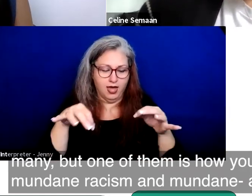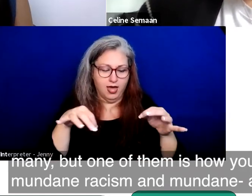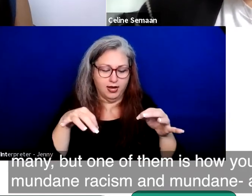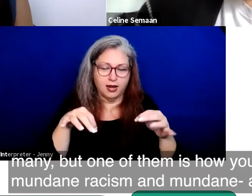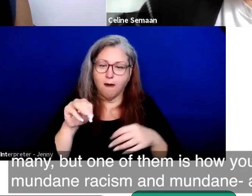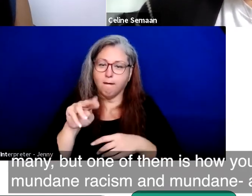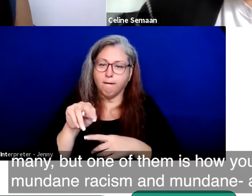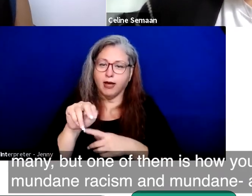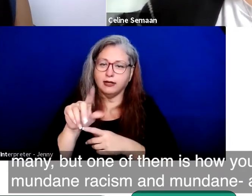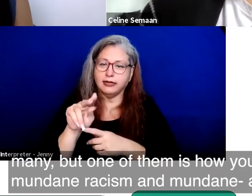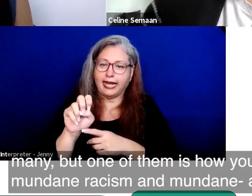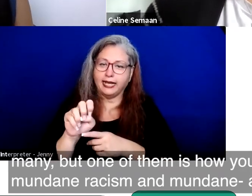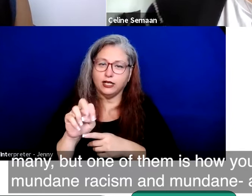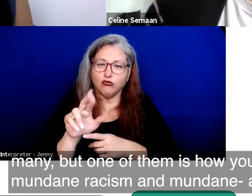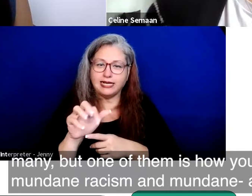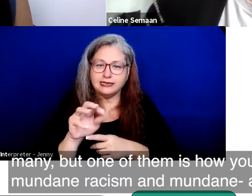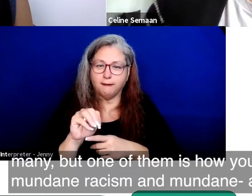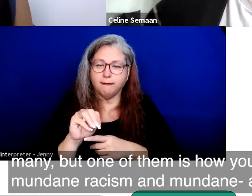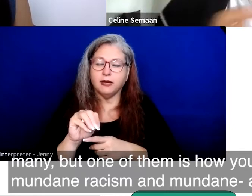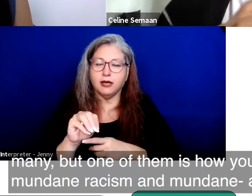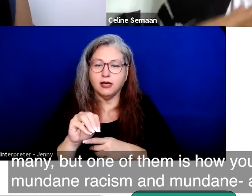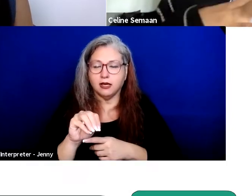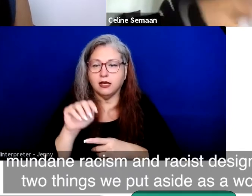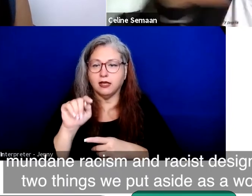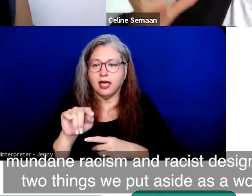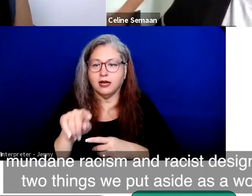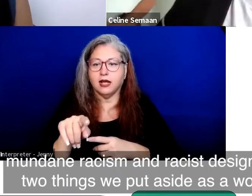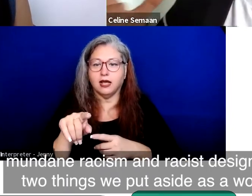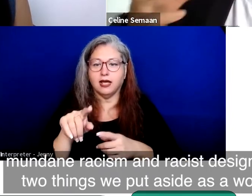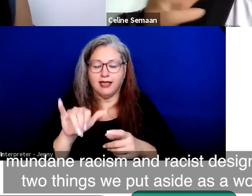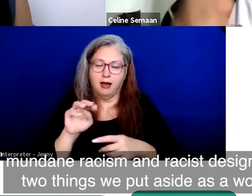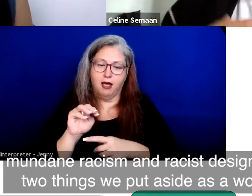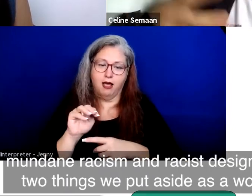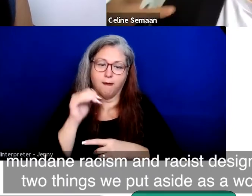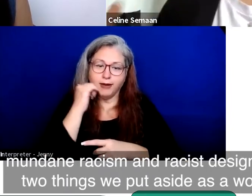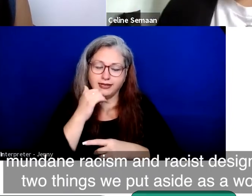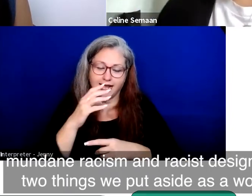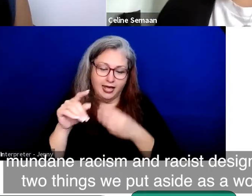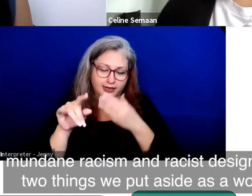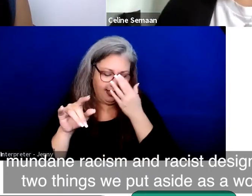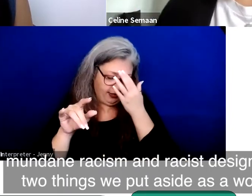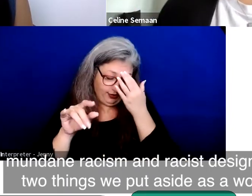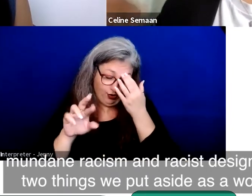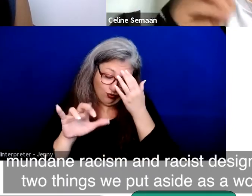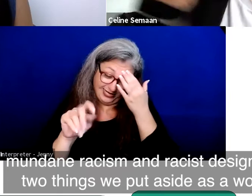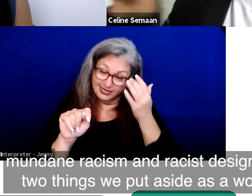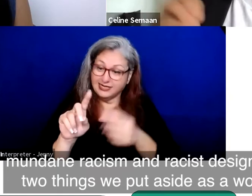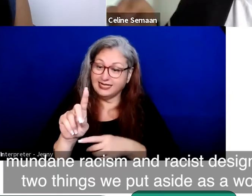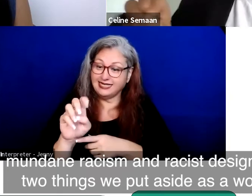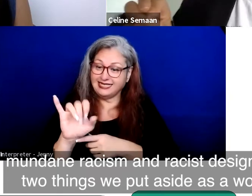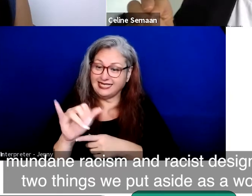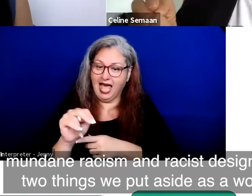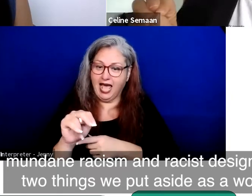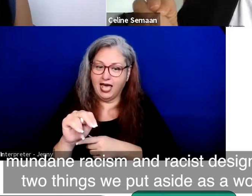mundane racism. And mundane and just mundane racism and racist design were two things